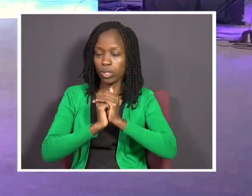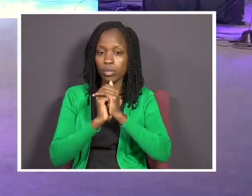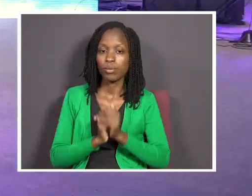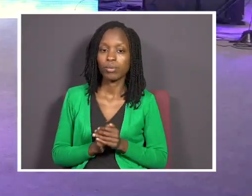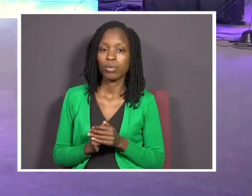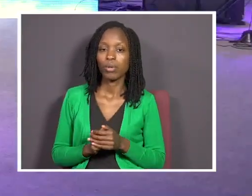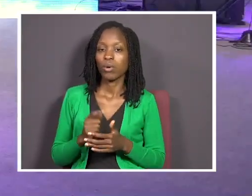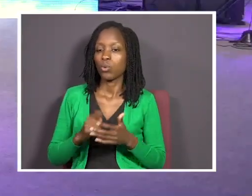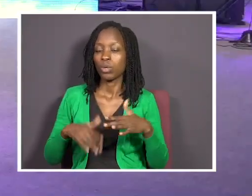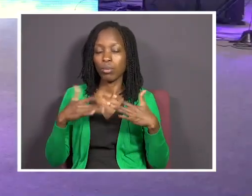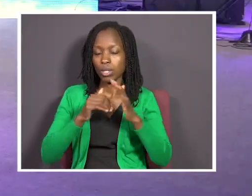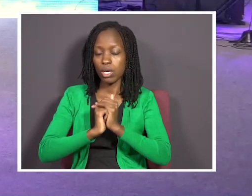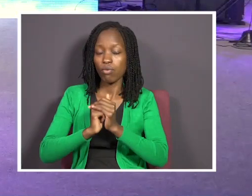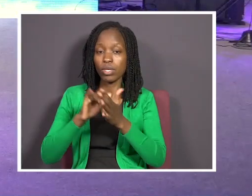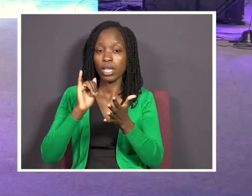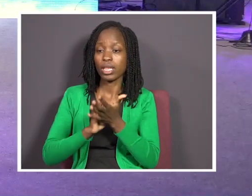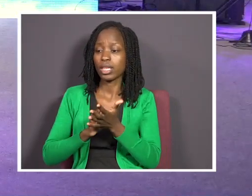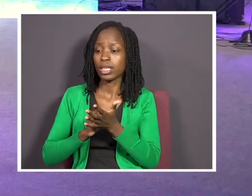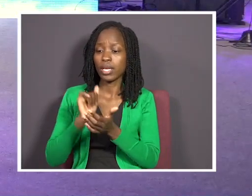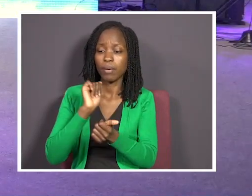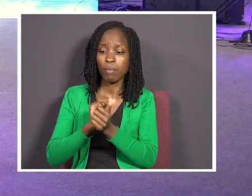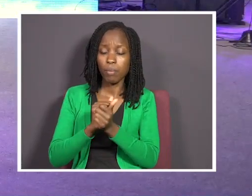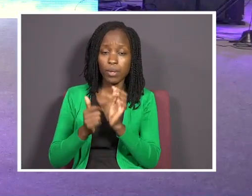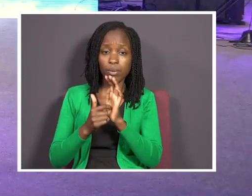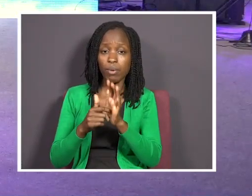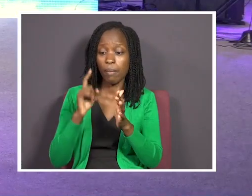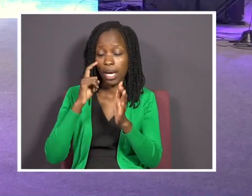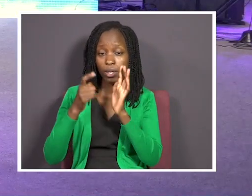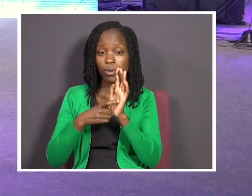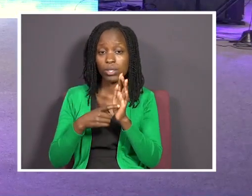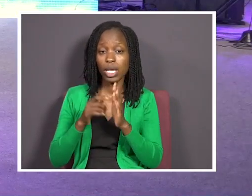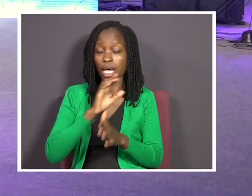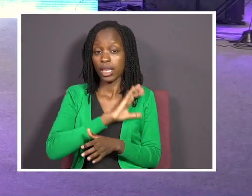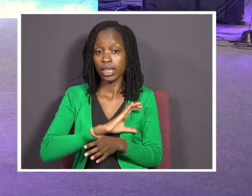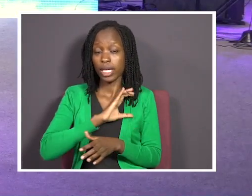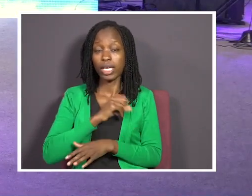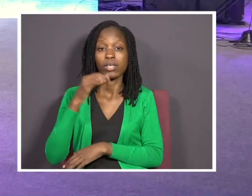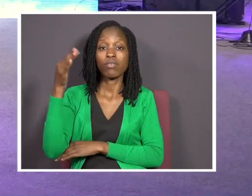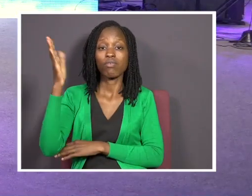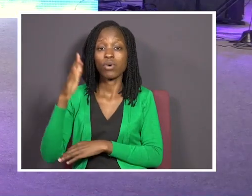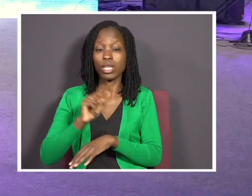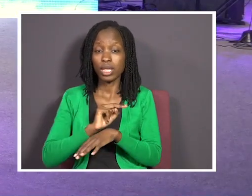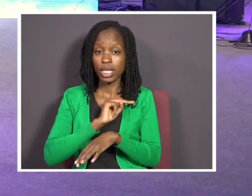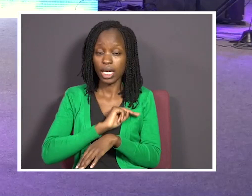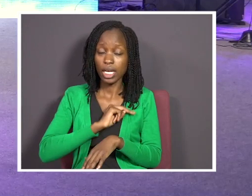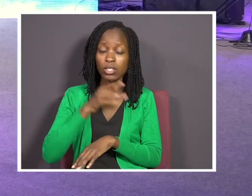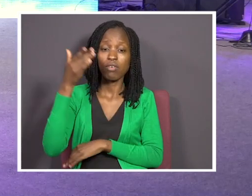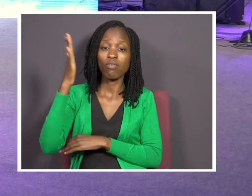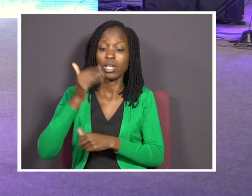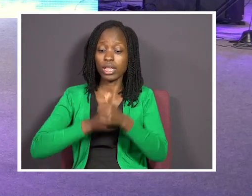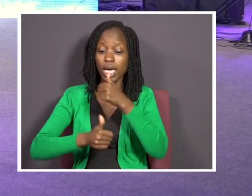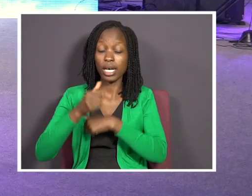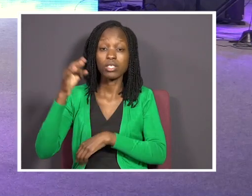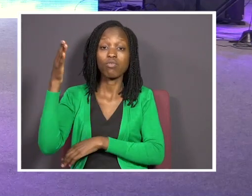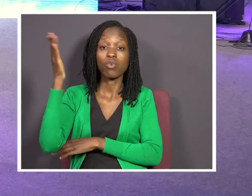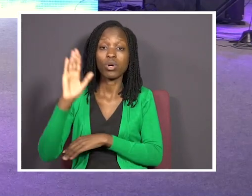What an adoration that he brings by recognizing the character of God, the nature of God, the